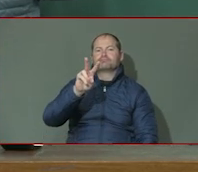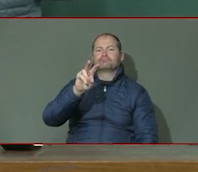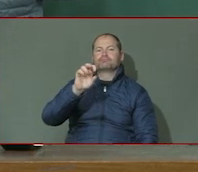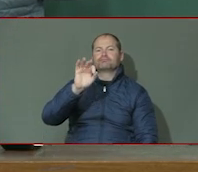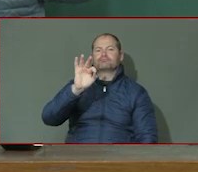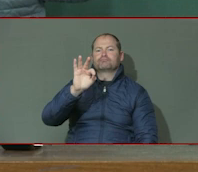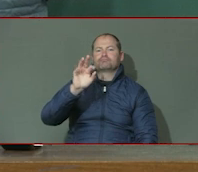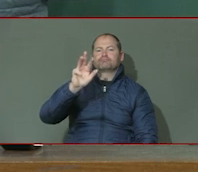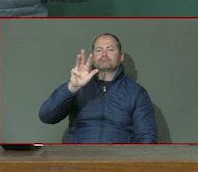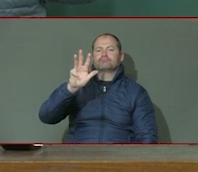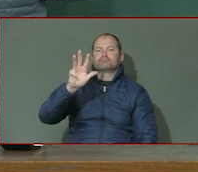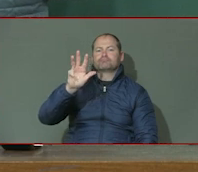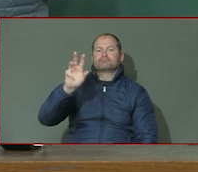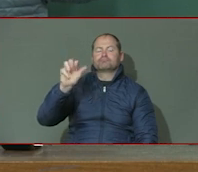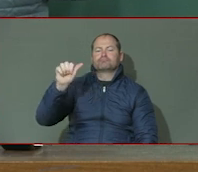239,650.